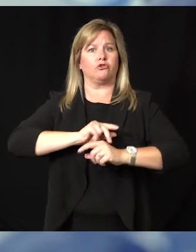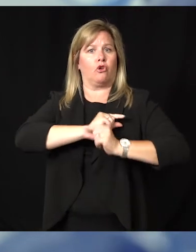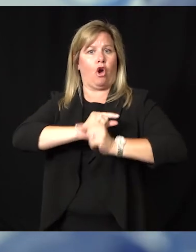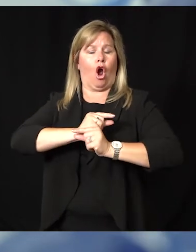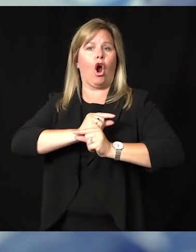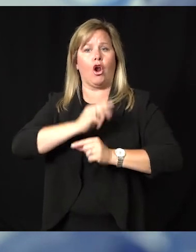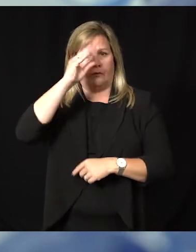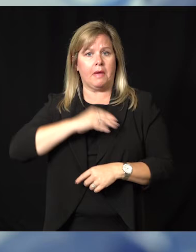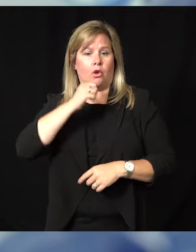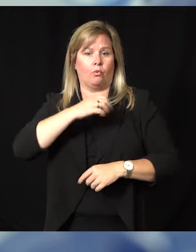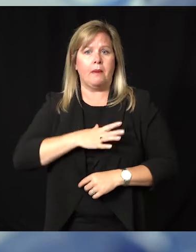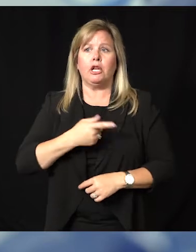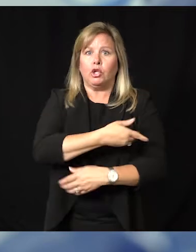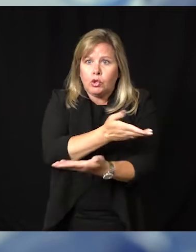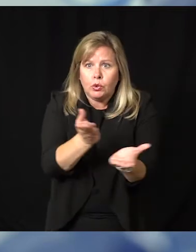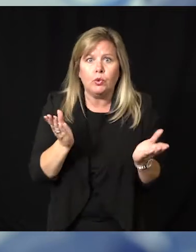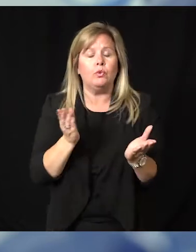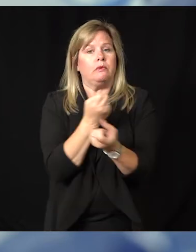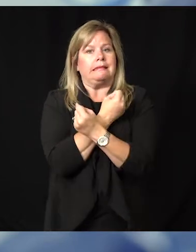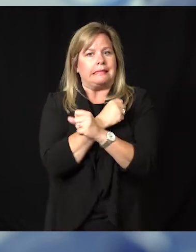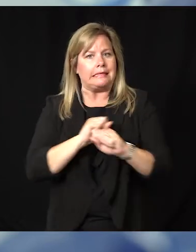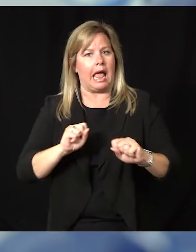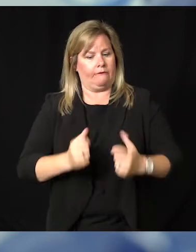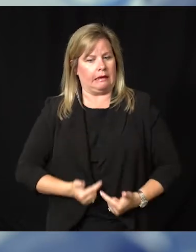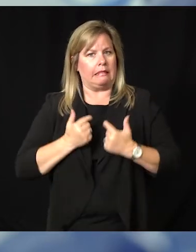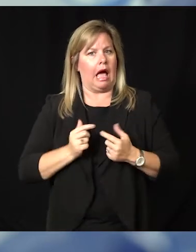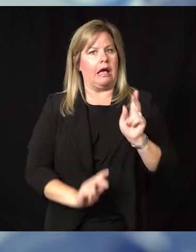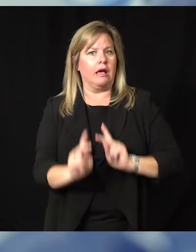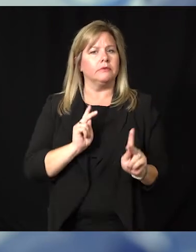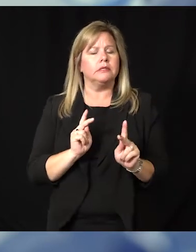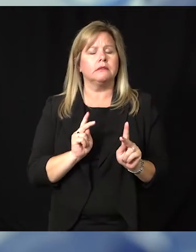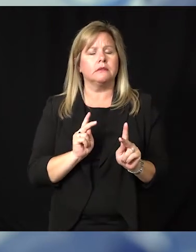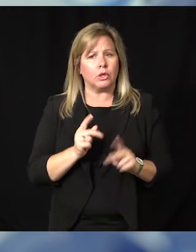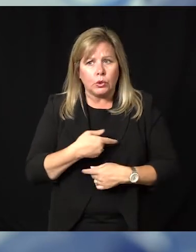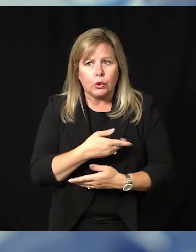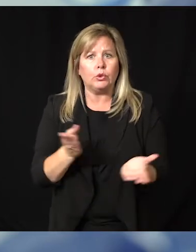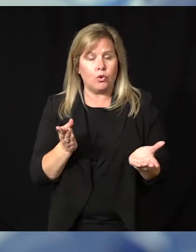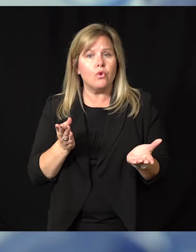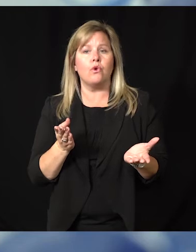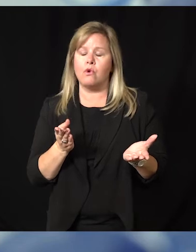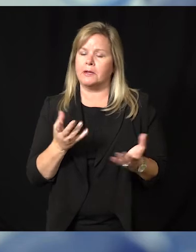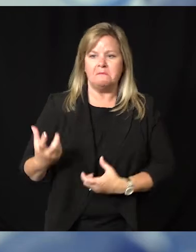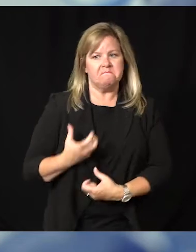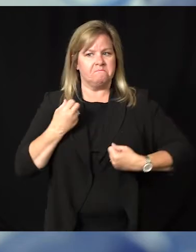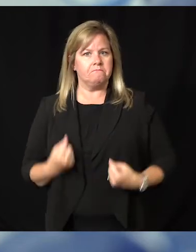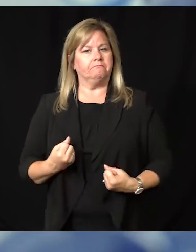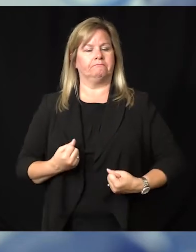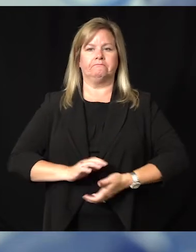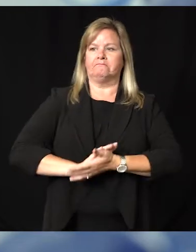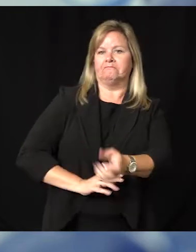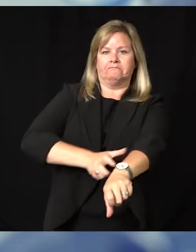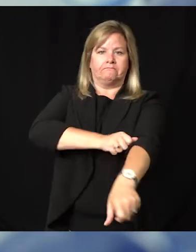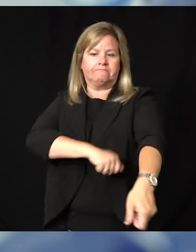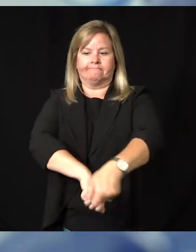Guard. You saved many, many lives. In ways large and small, you rose to the